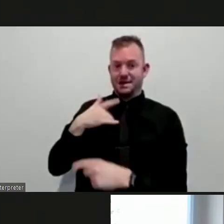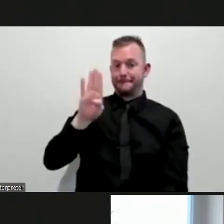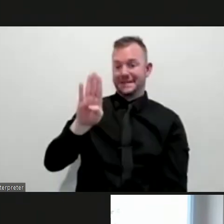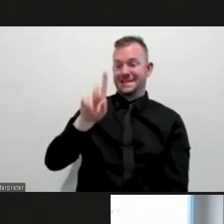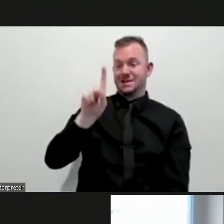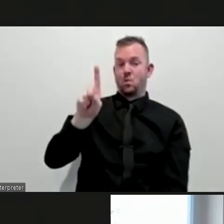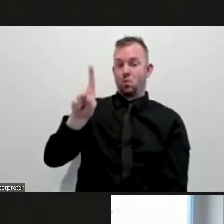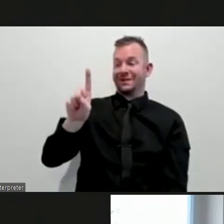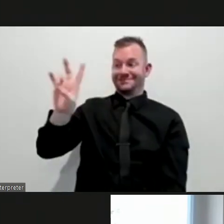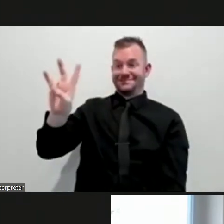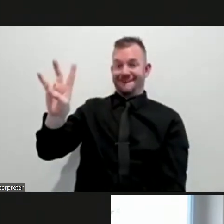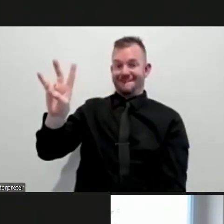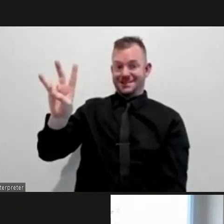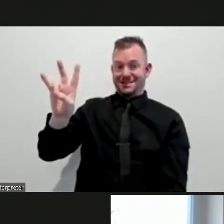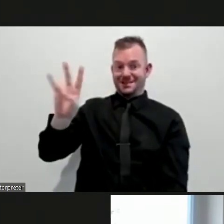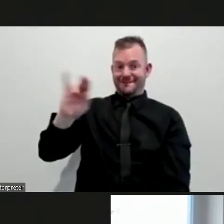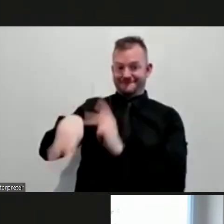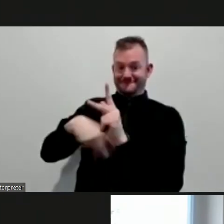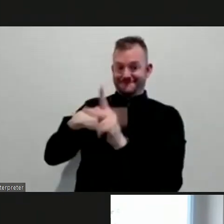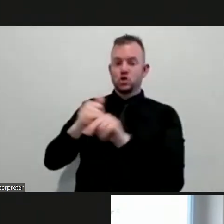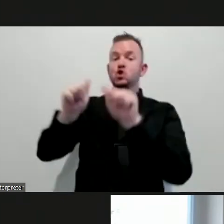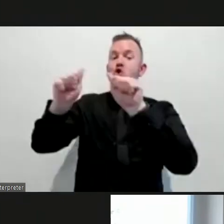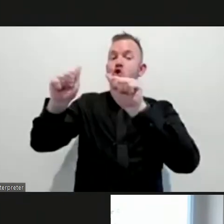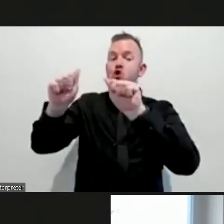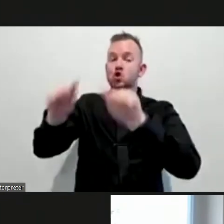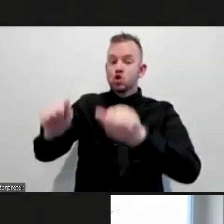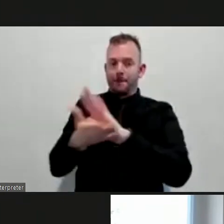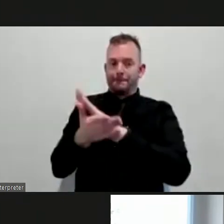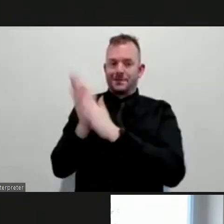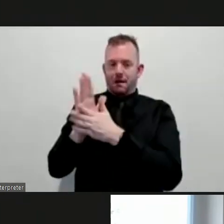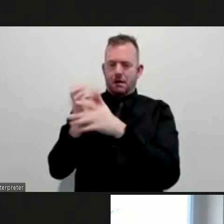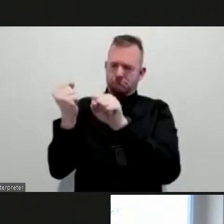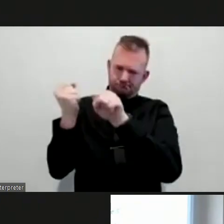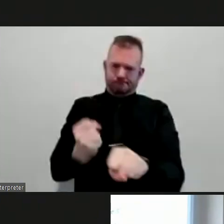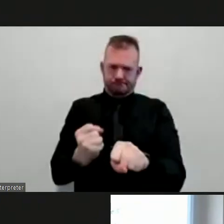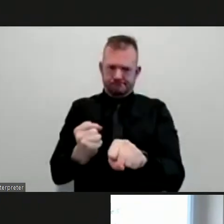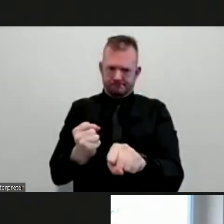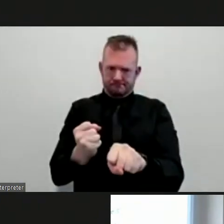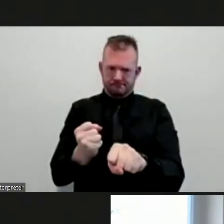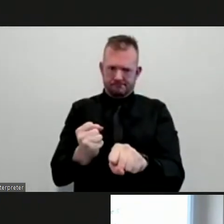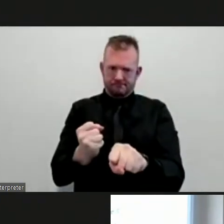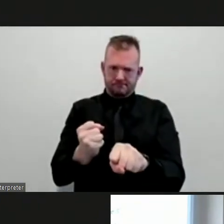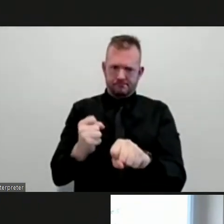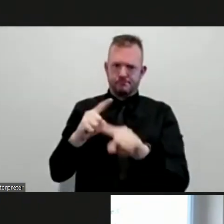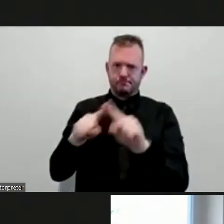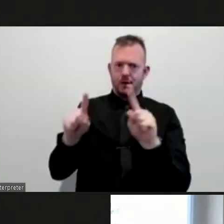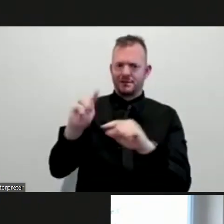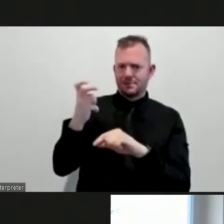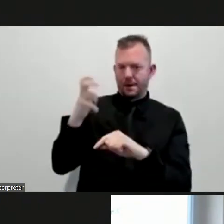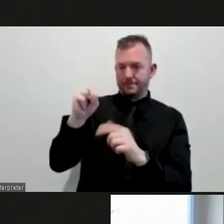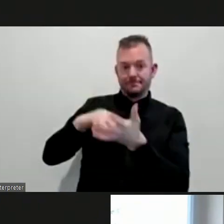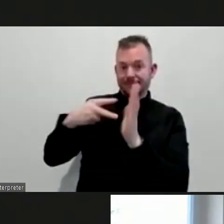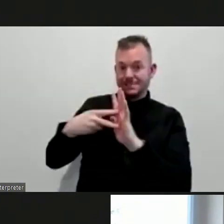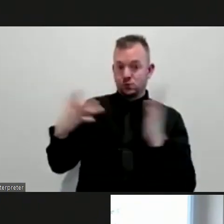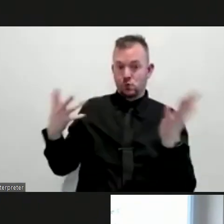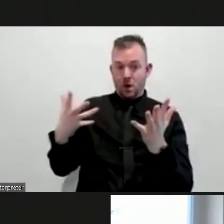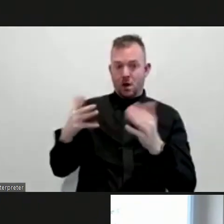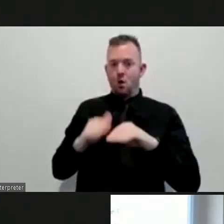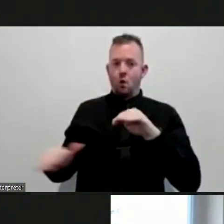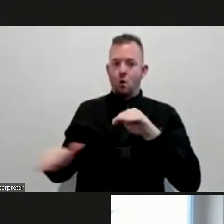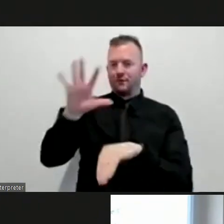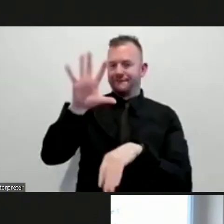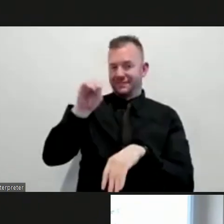meaning more than 50% by mid-March. But they also have said that they don't expect the experience to